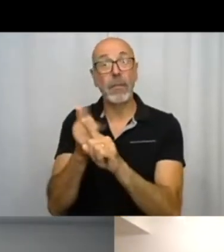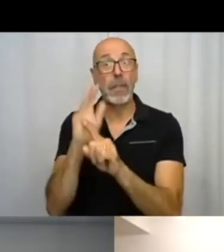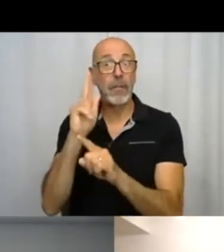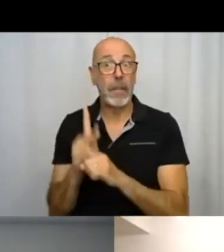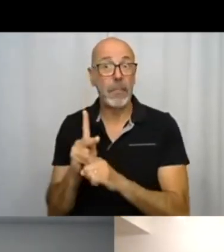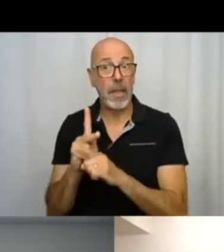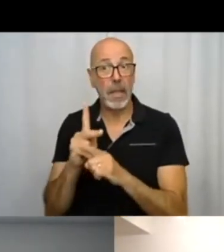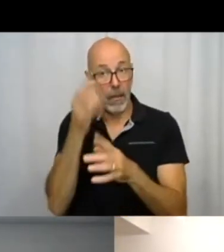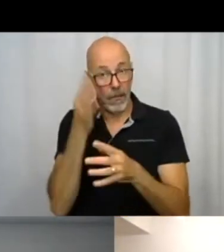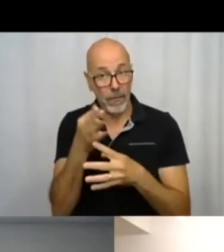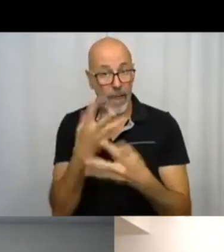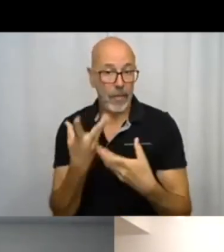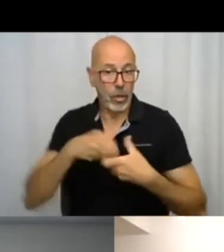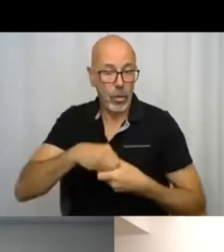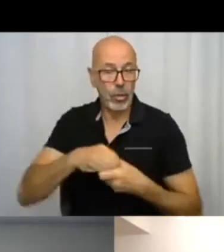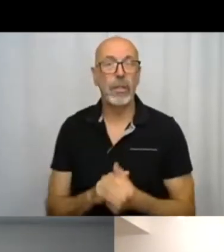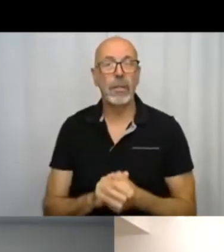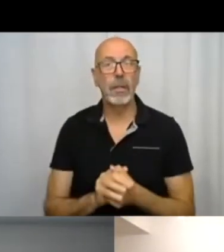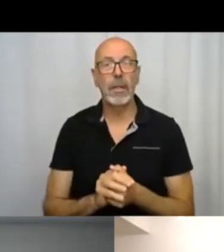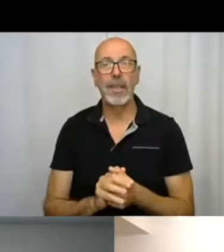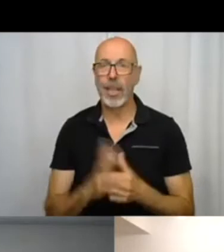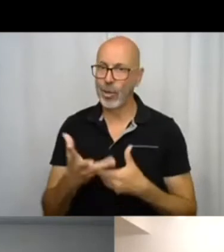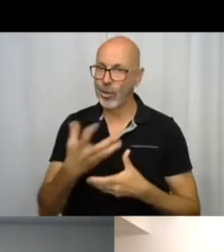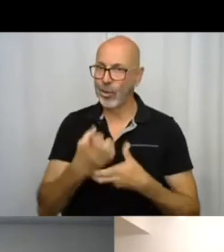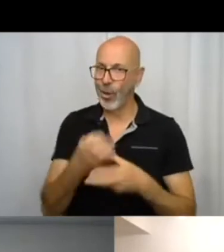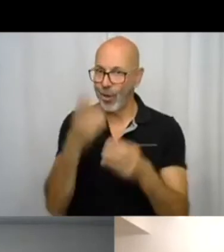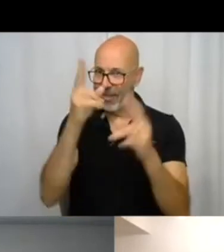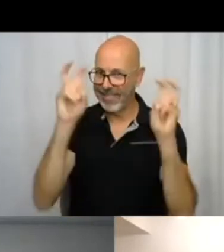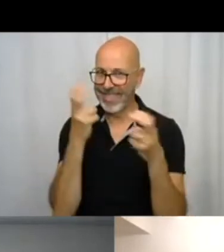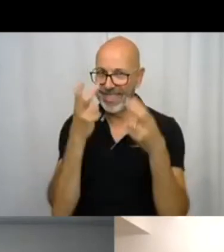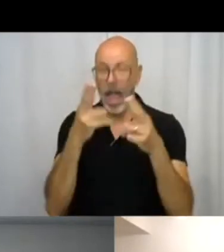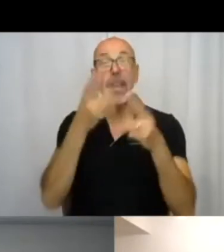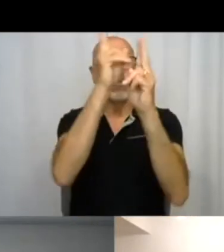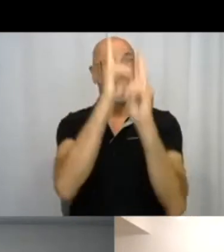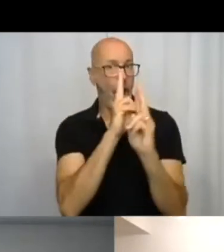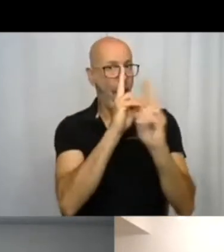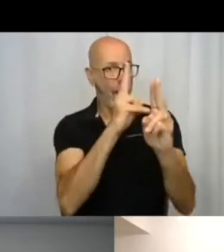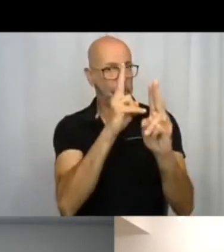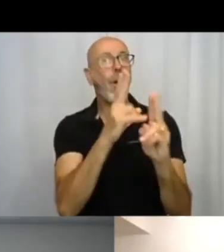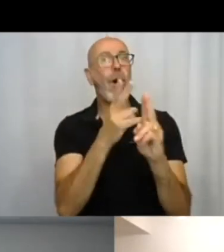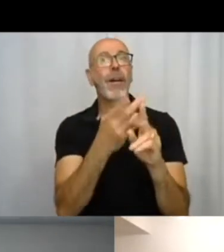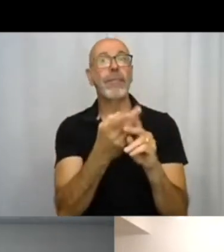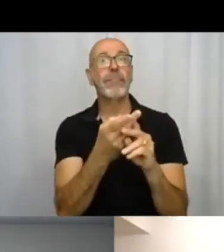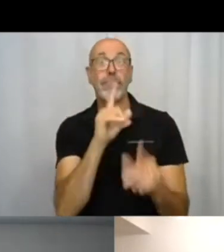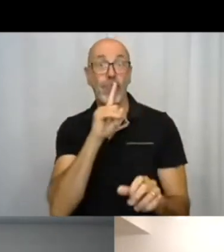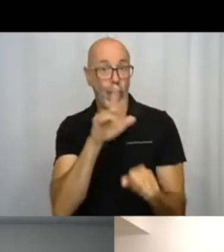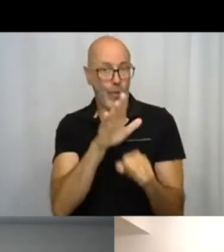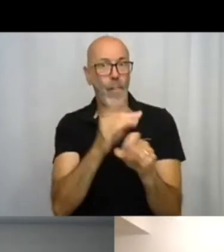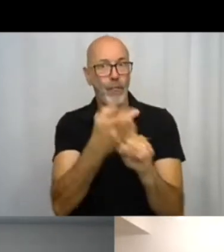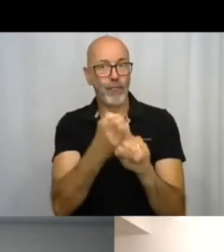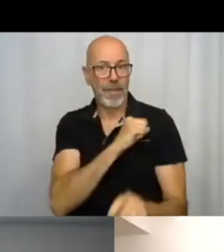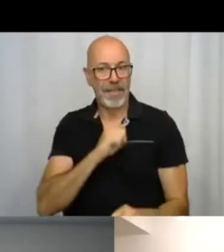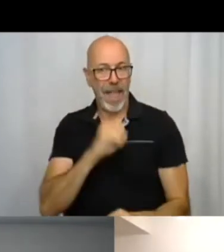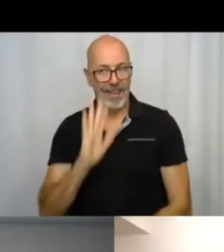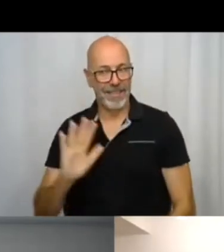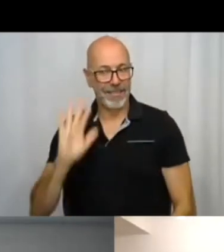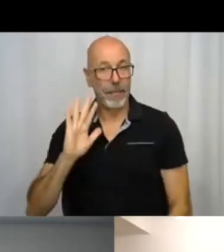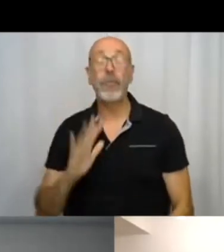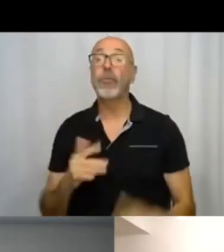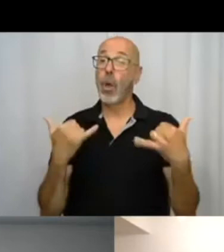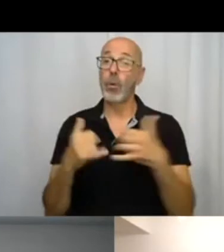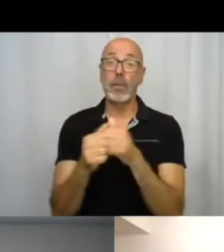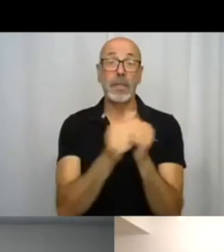He's been around a long time. He even has earned the title of the Honorable from having been confirmed by the Senate once upon a time. And so together we